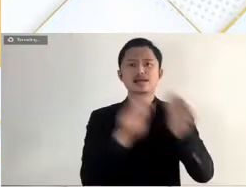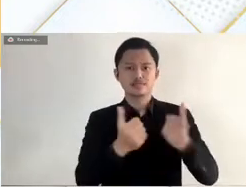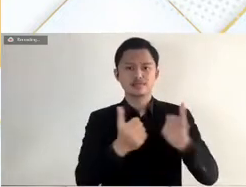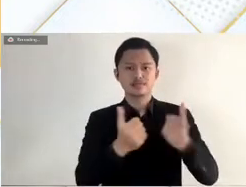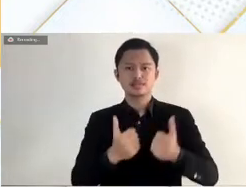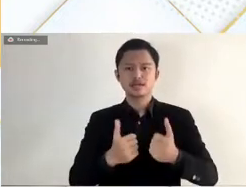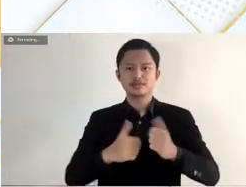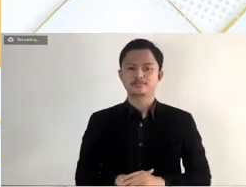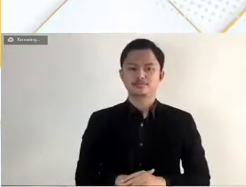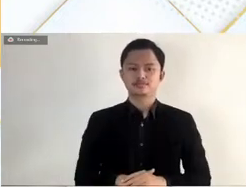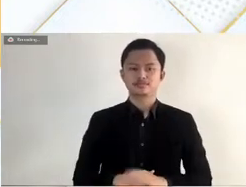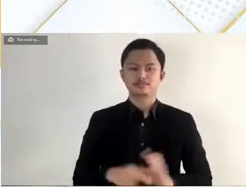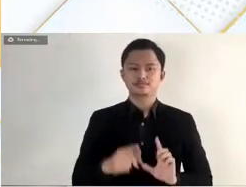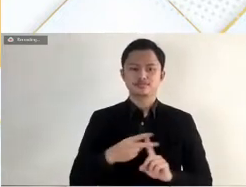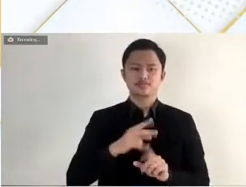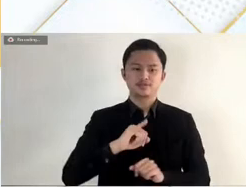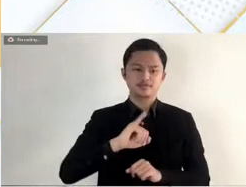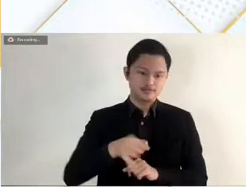Fiji